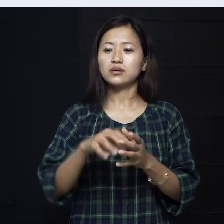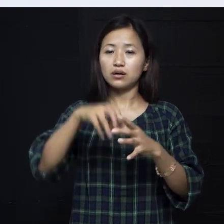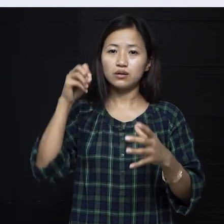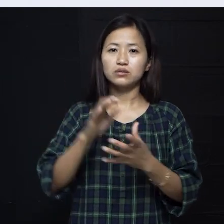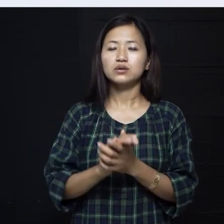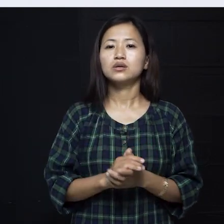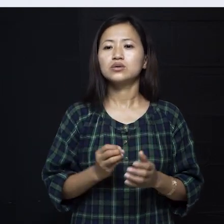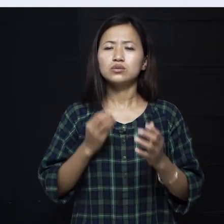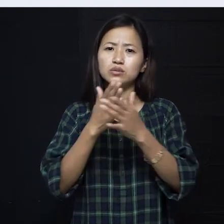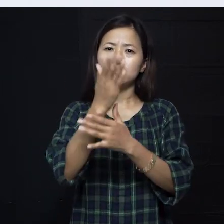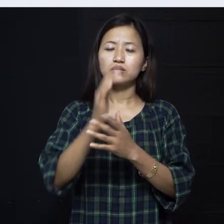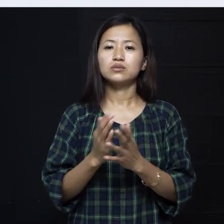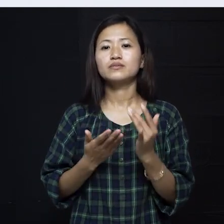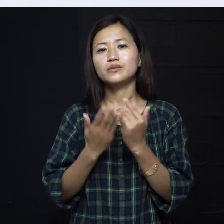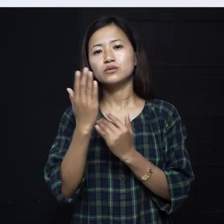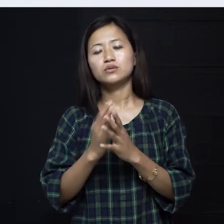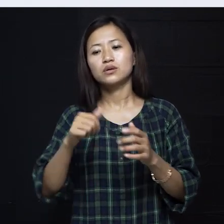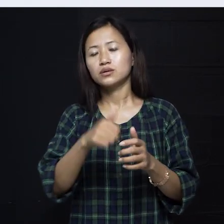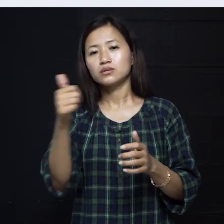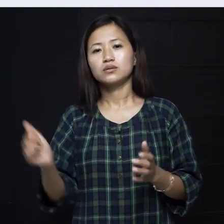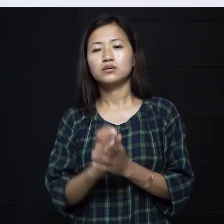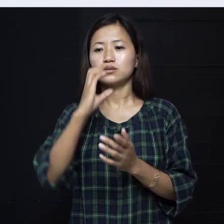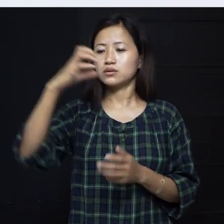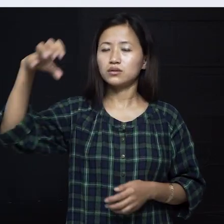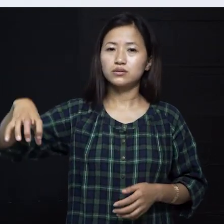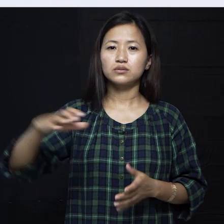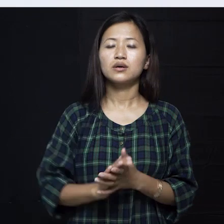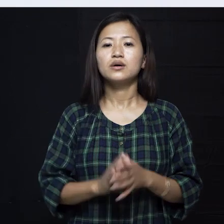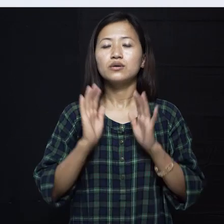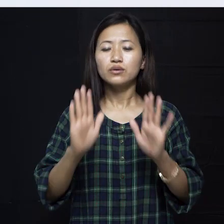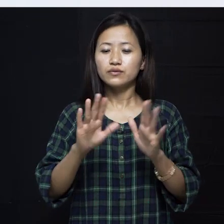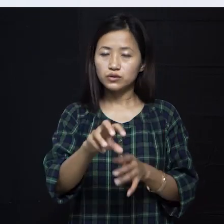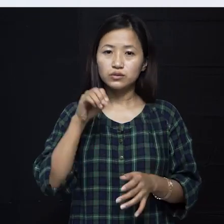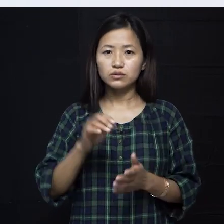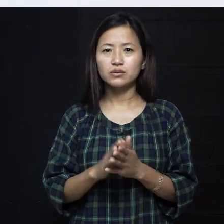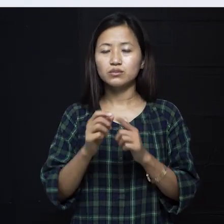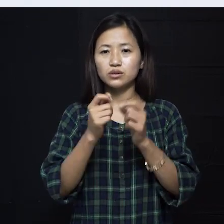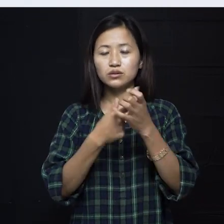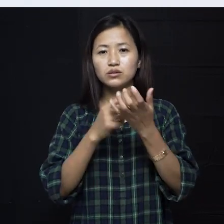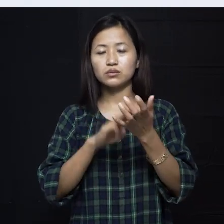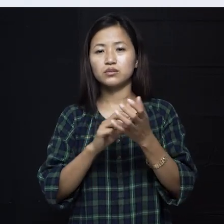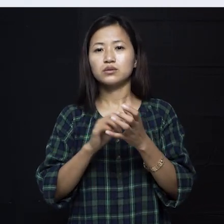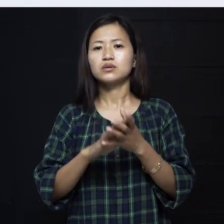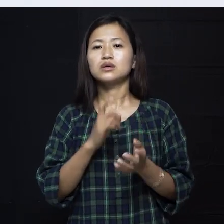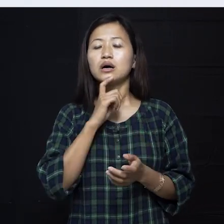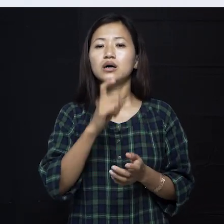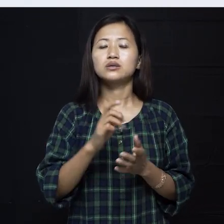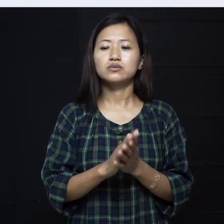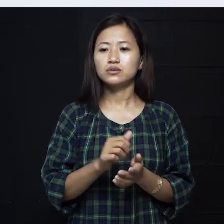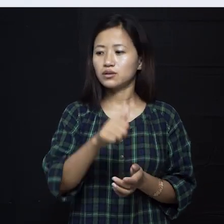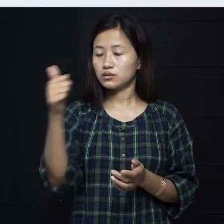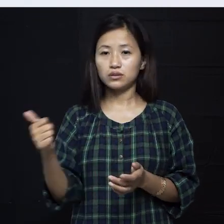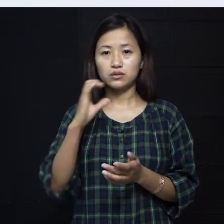to construct the pipe connecting the countries, okay, then you have to get permission from the other countries also. So